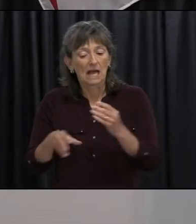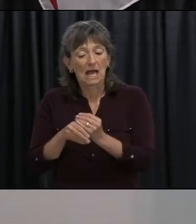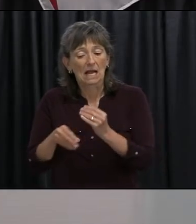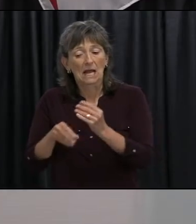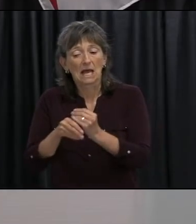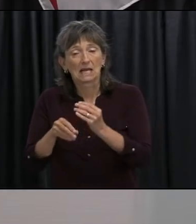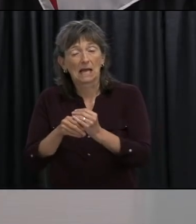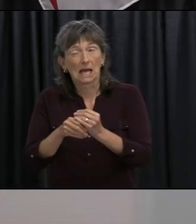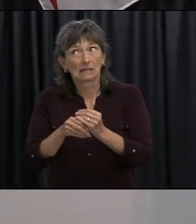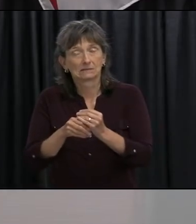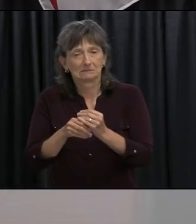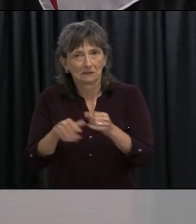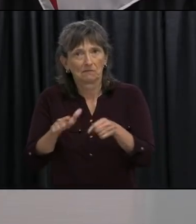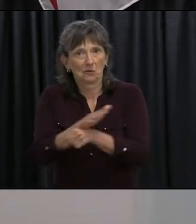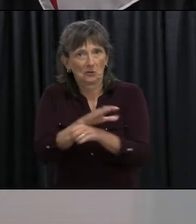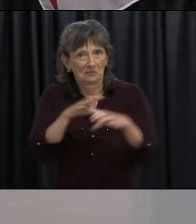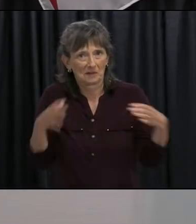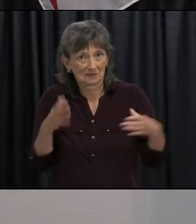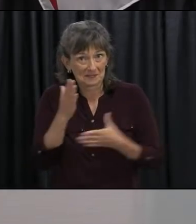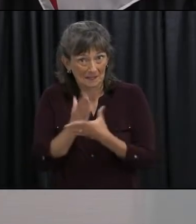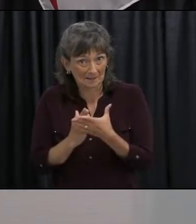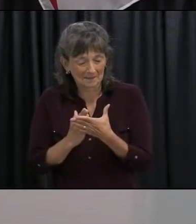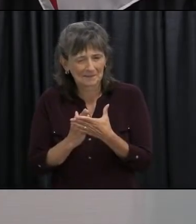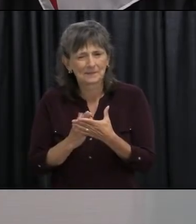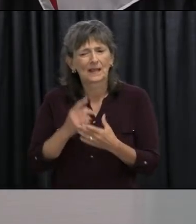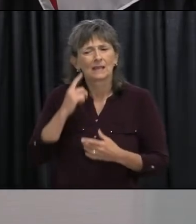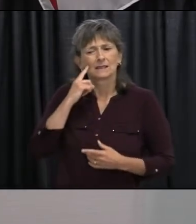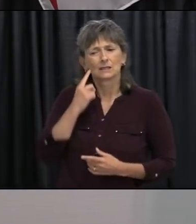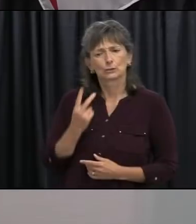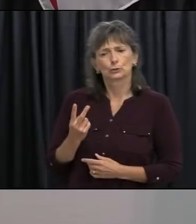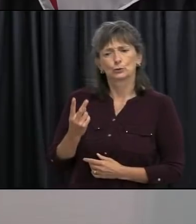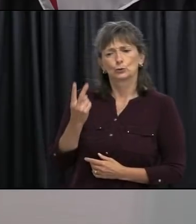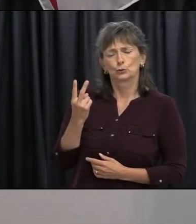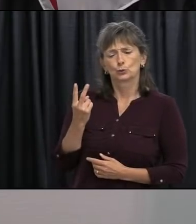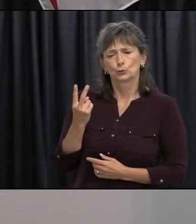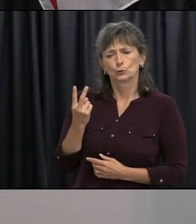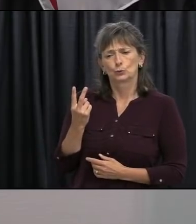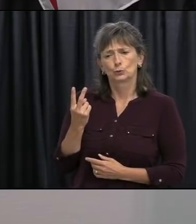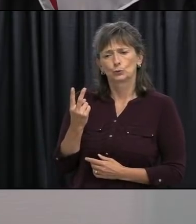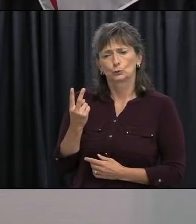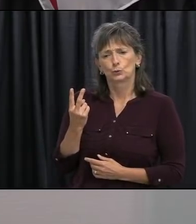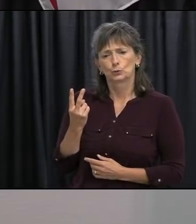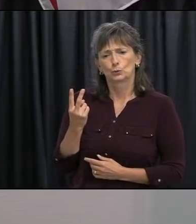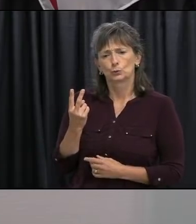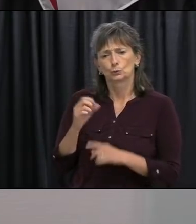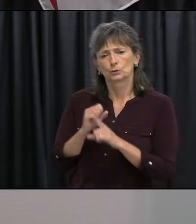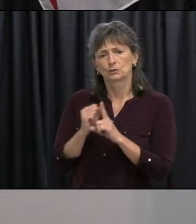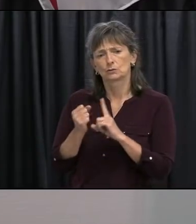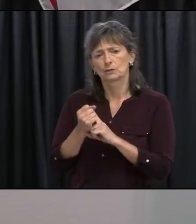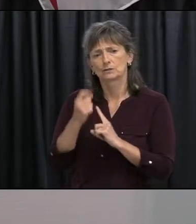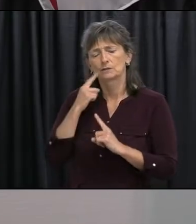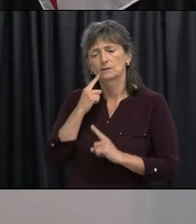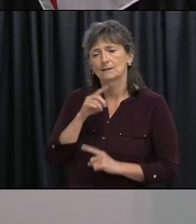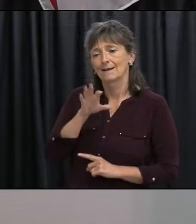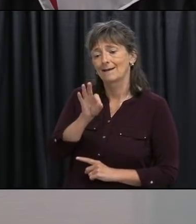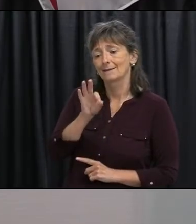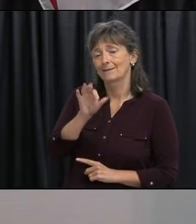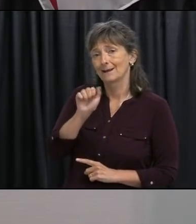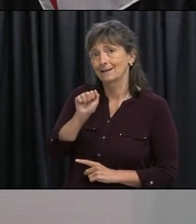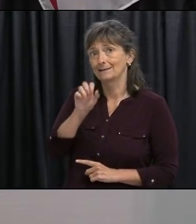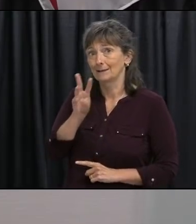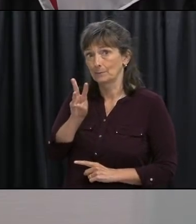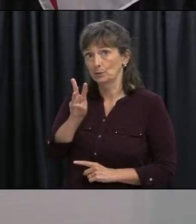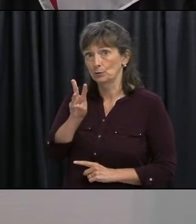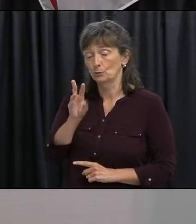of bursting. And the two cases I think of in particular are there was the FFAW protest where hundreds of people